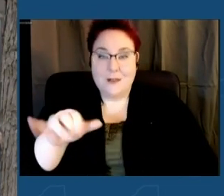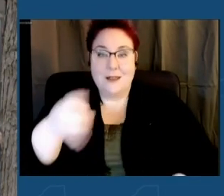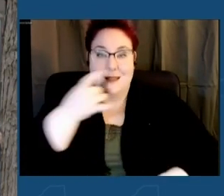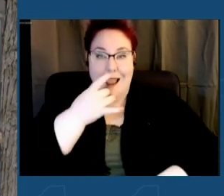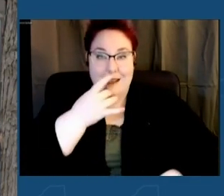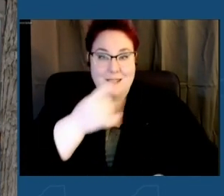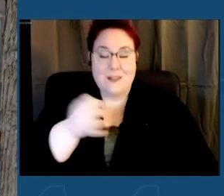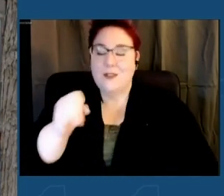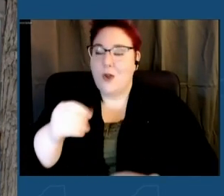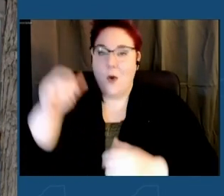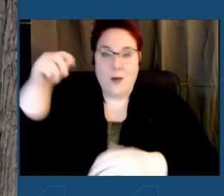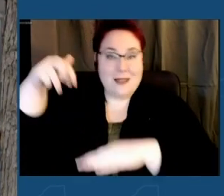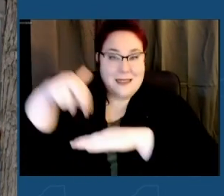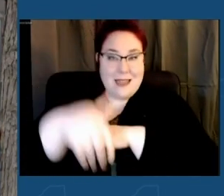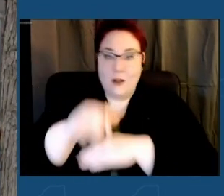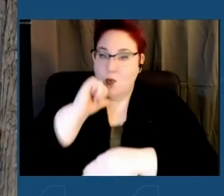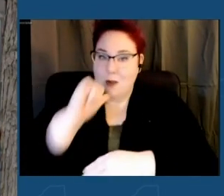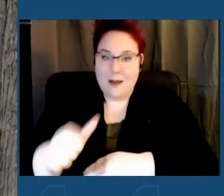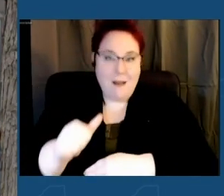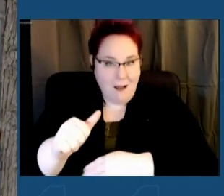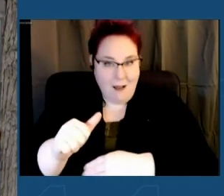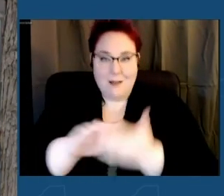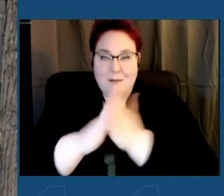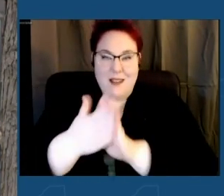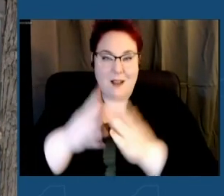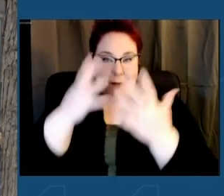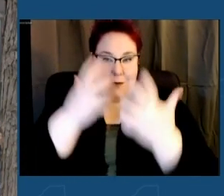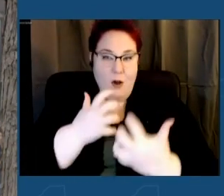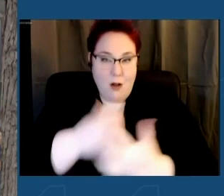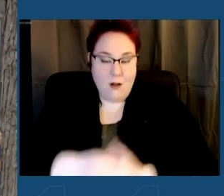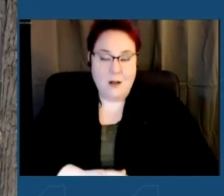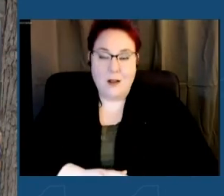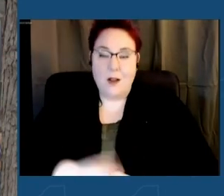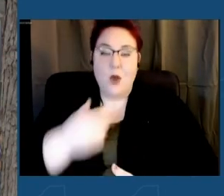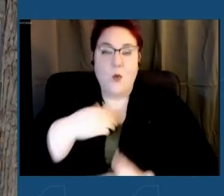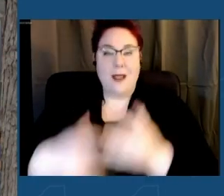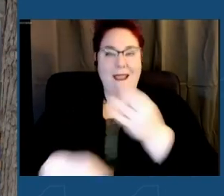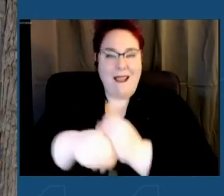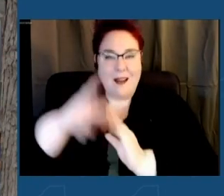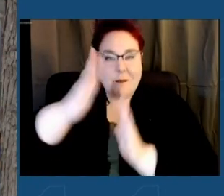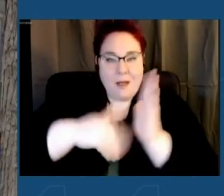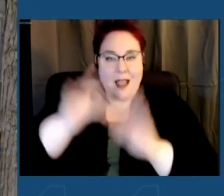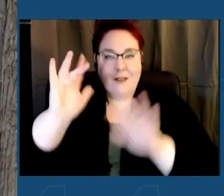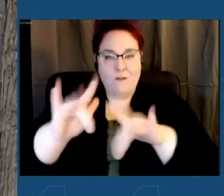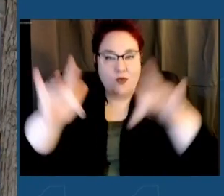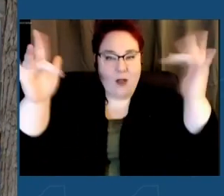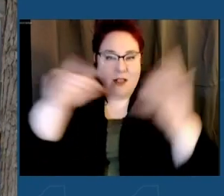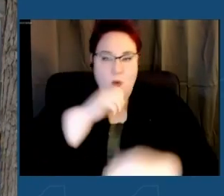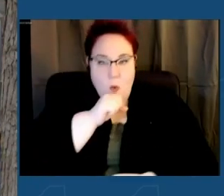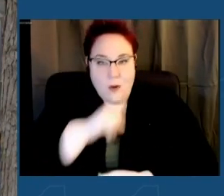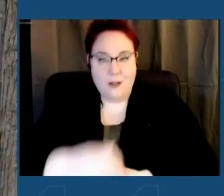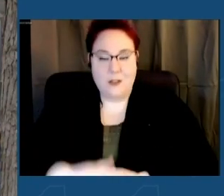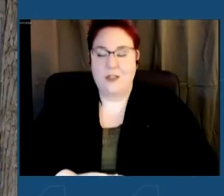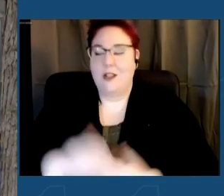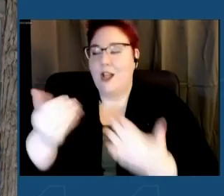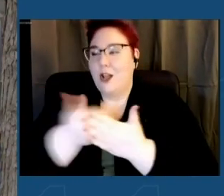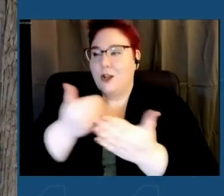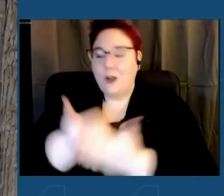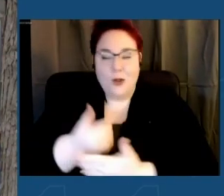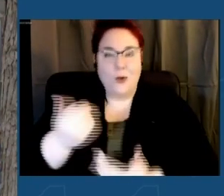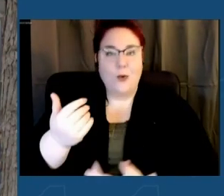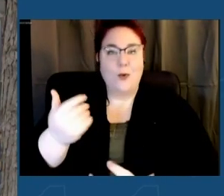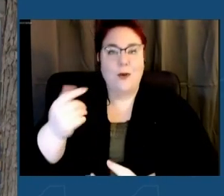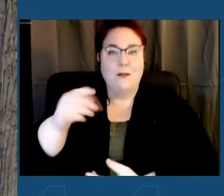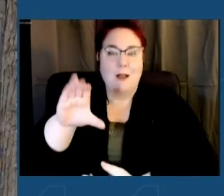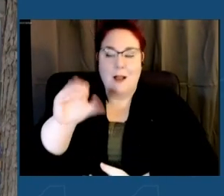We painted the steps with fluorescent orange. We put in new fire command stations in the